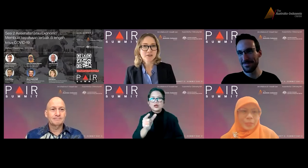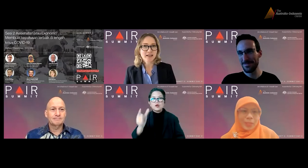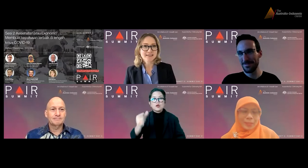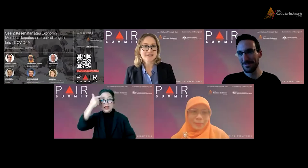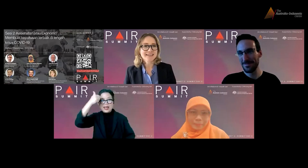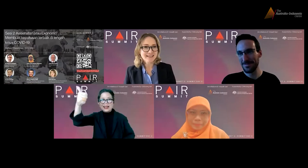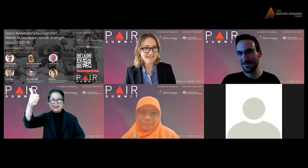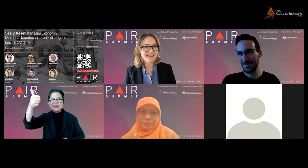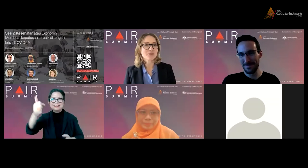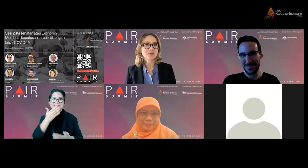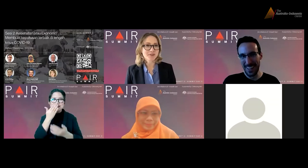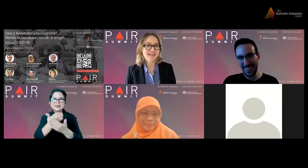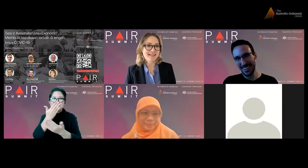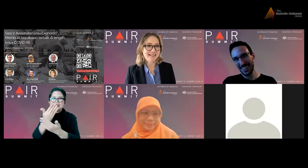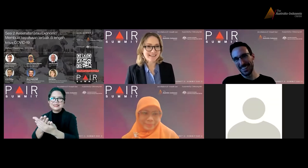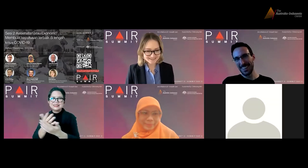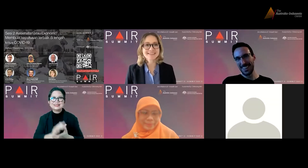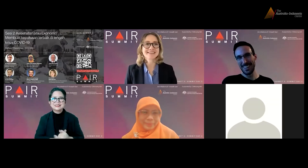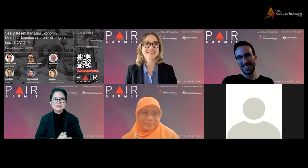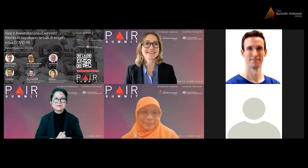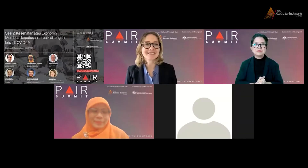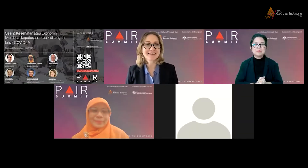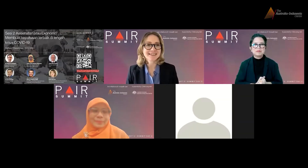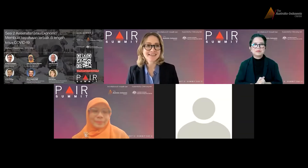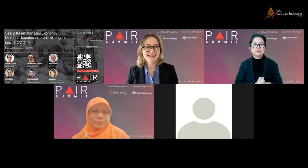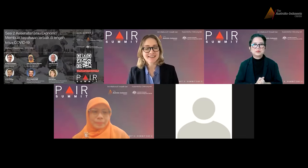All right. Thank you, Bu. Gazia.